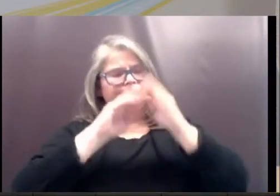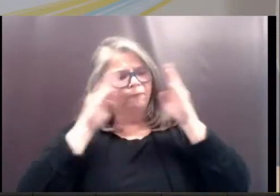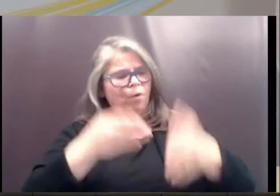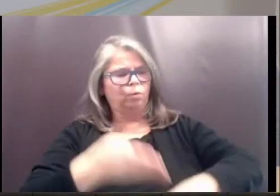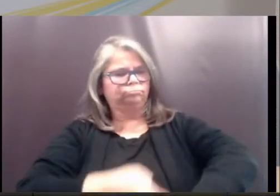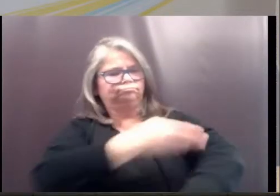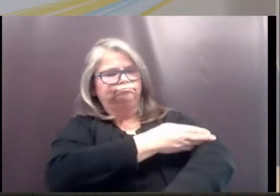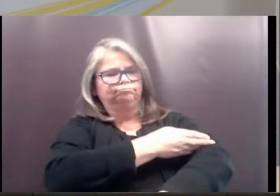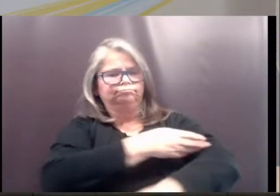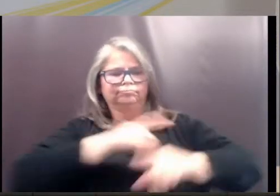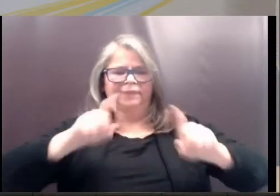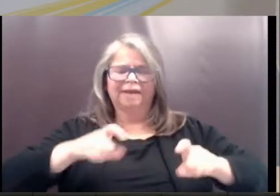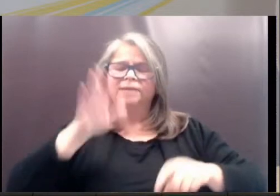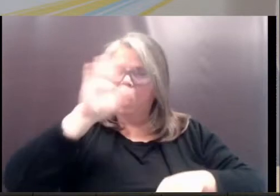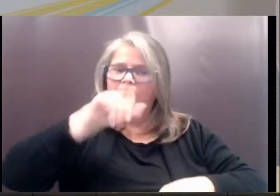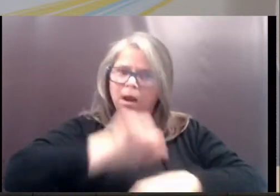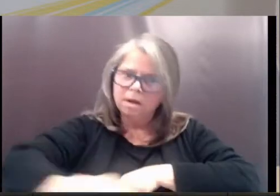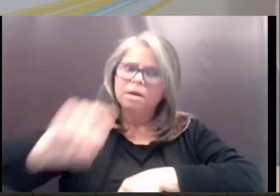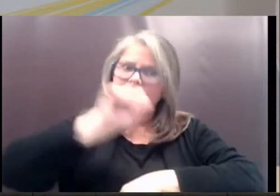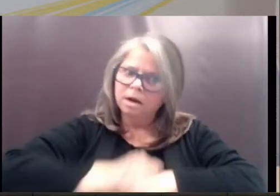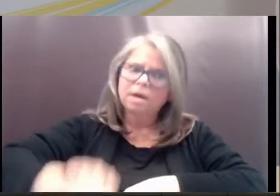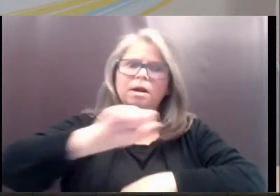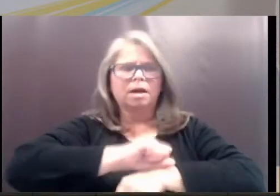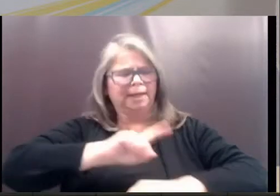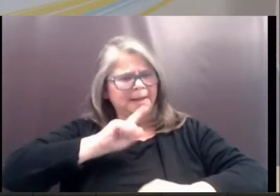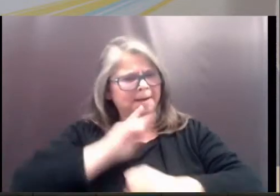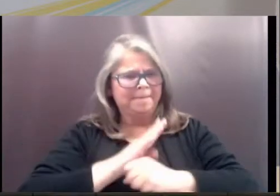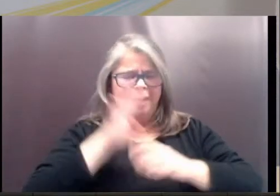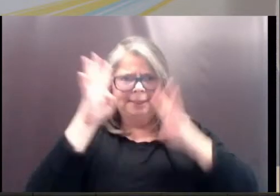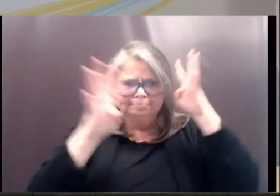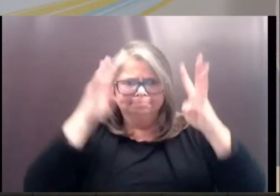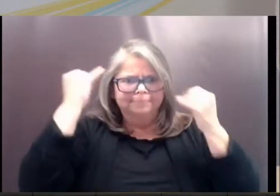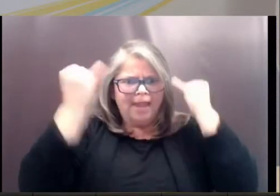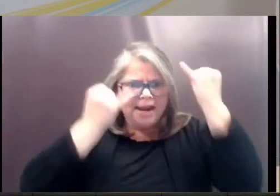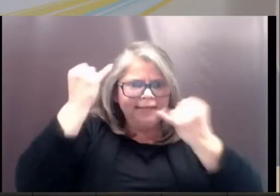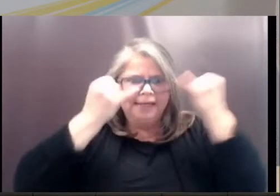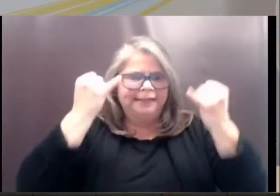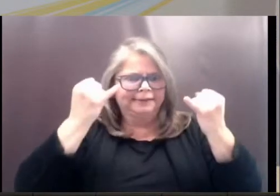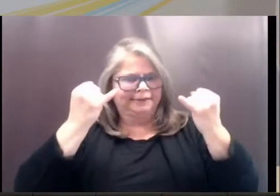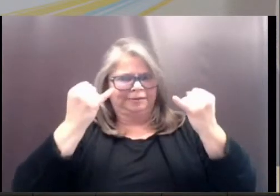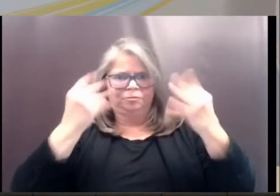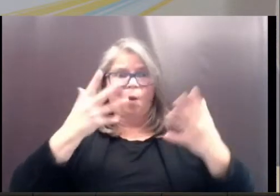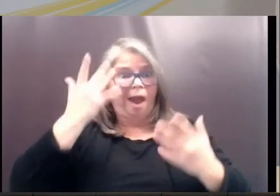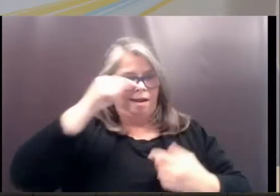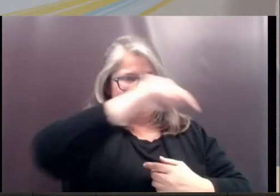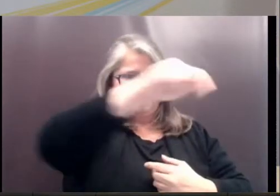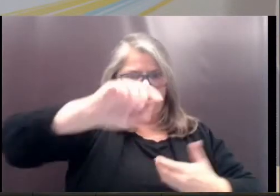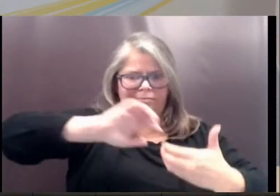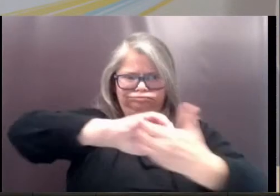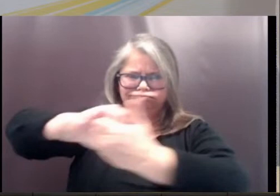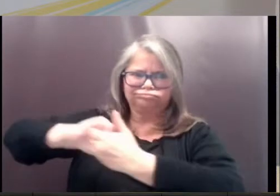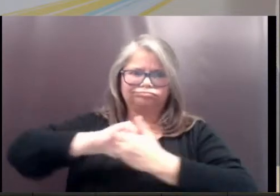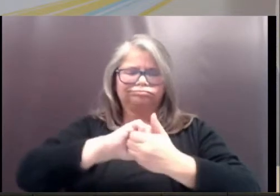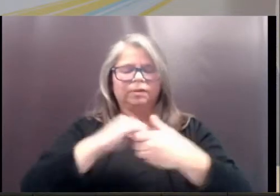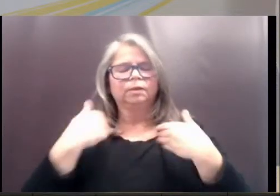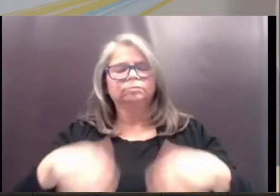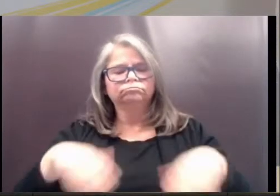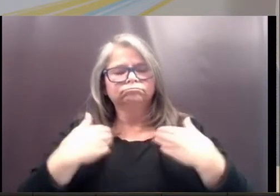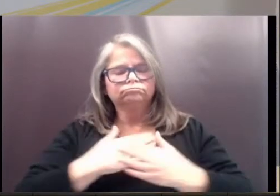commitment, and creativity on behalf of many of our partners, and thank you to everyone who had a role in making this happen.